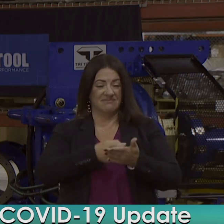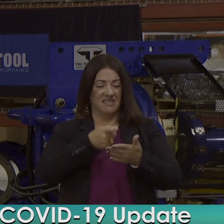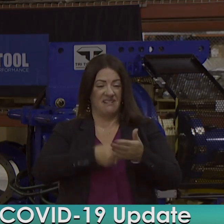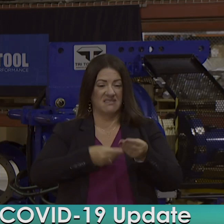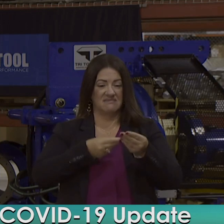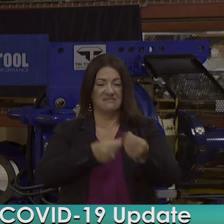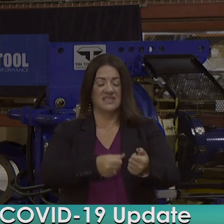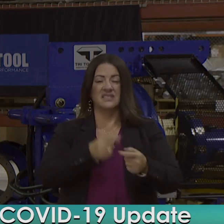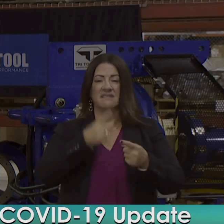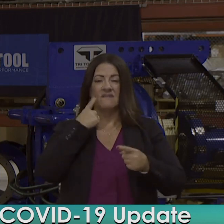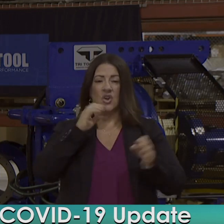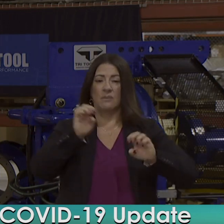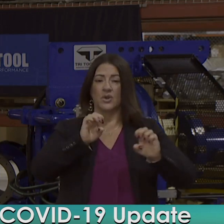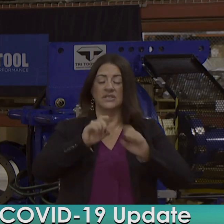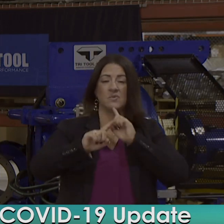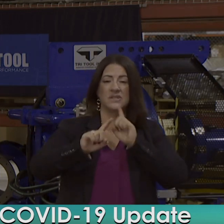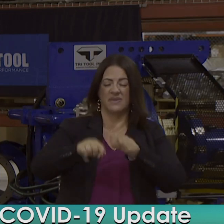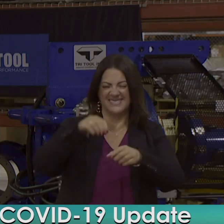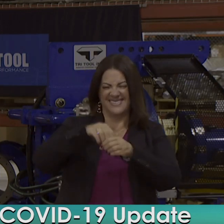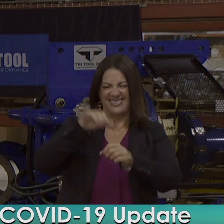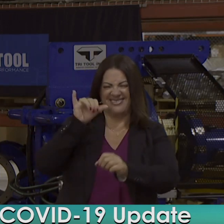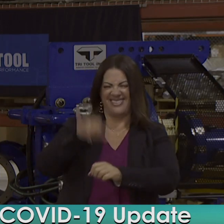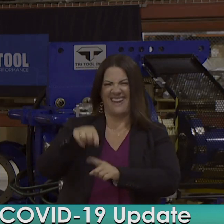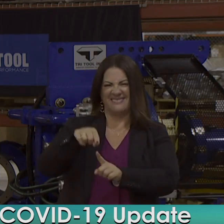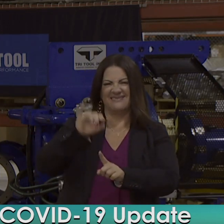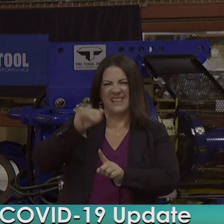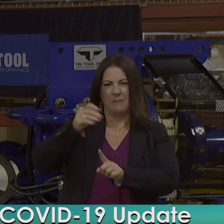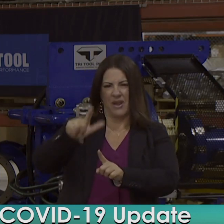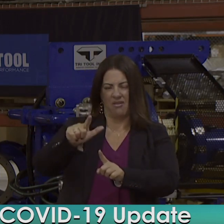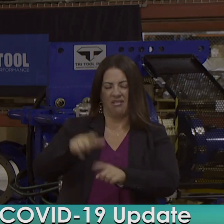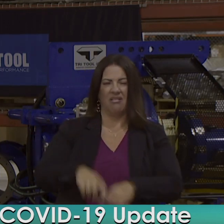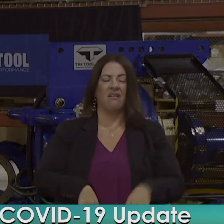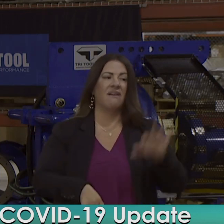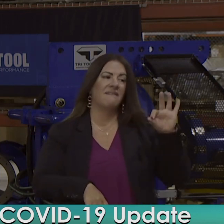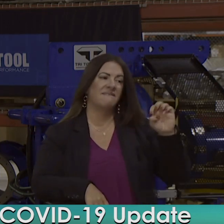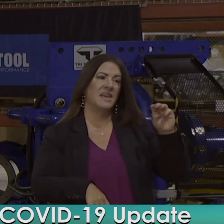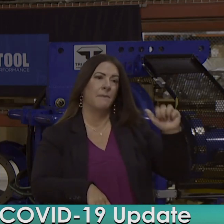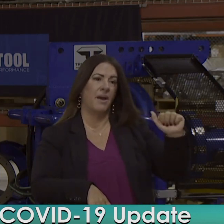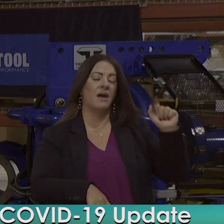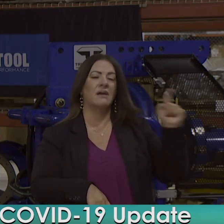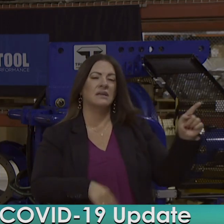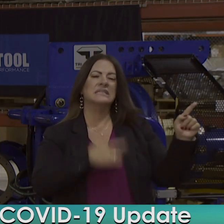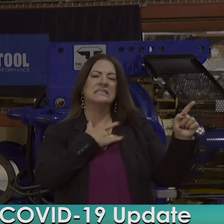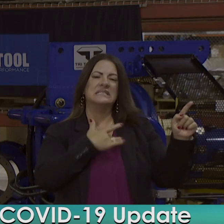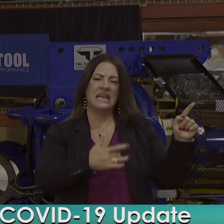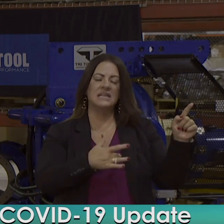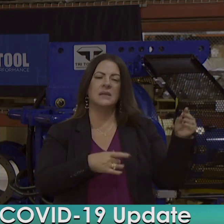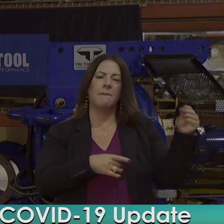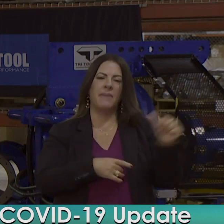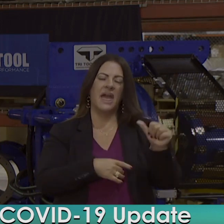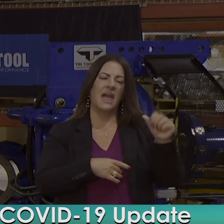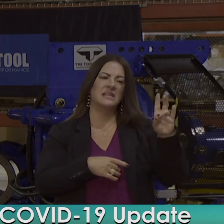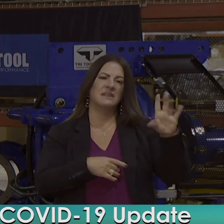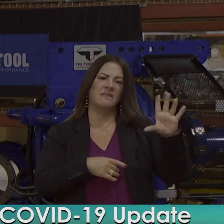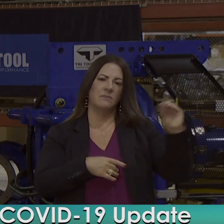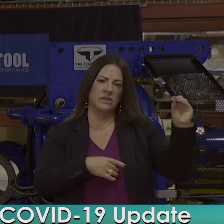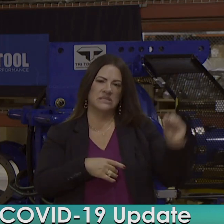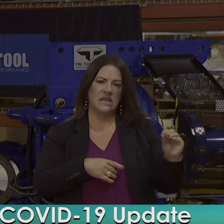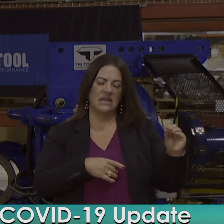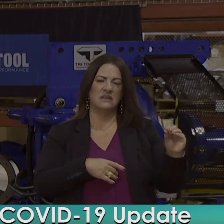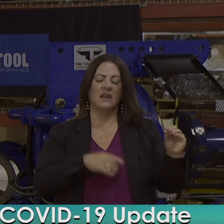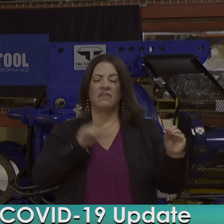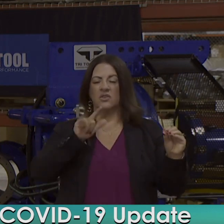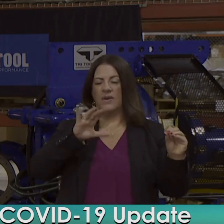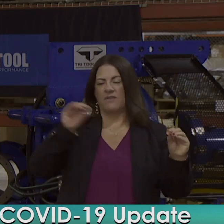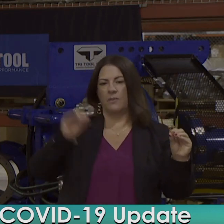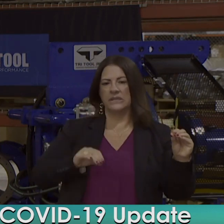emergency response. It's in this county where FEMA traditionally will pick up 75% of the cost, 25% of the